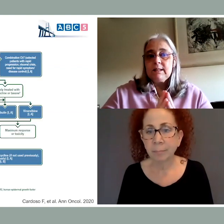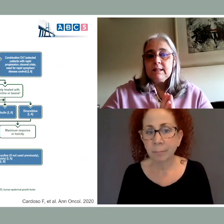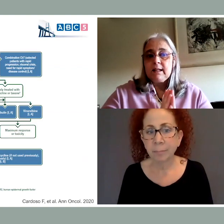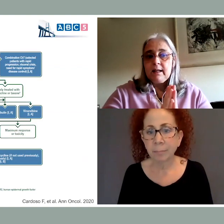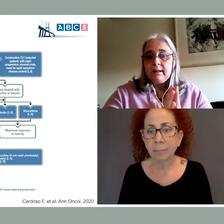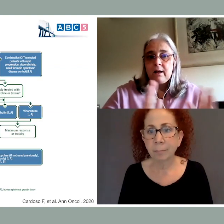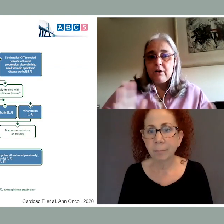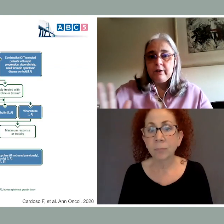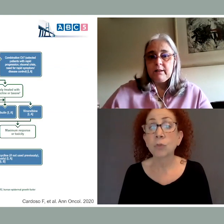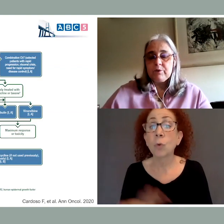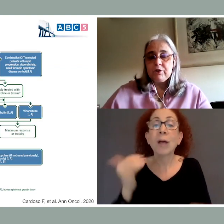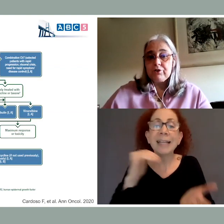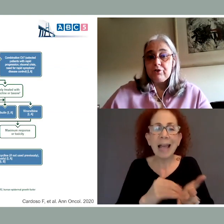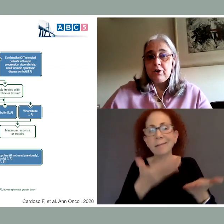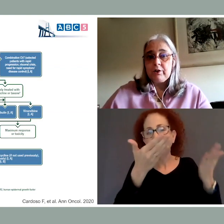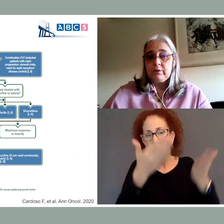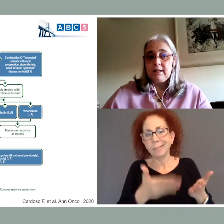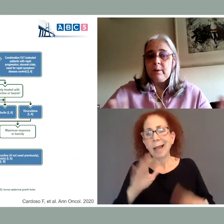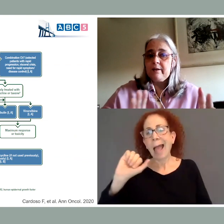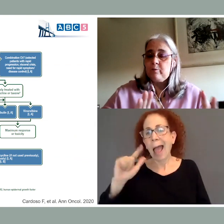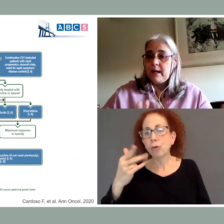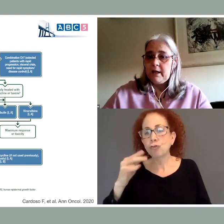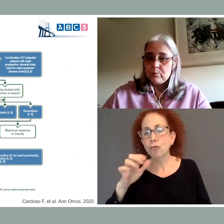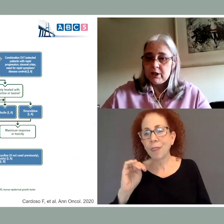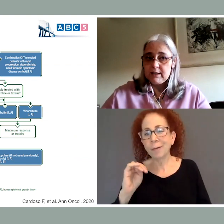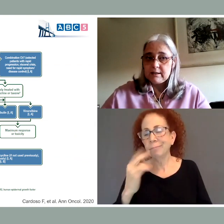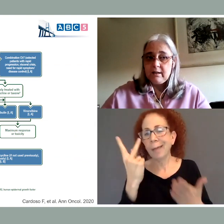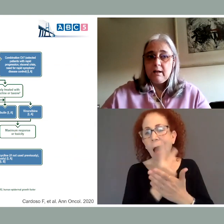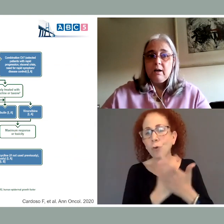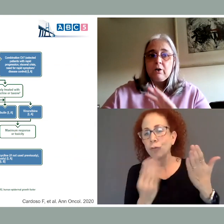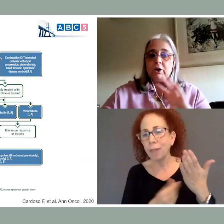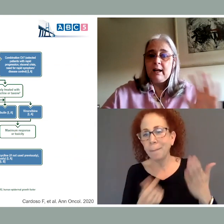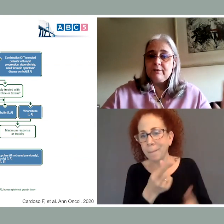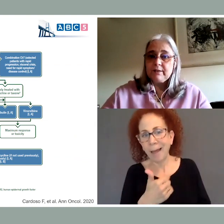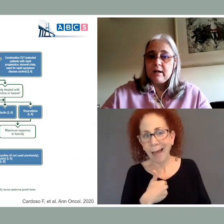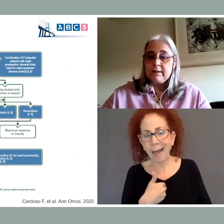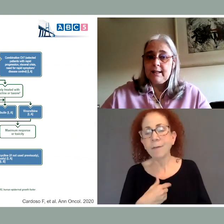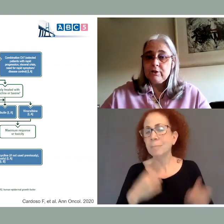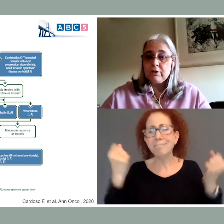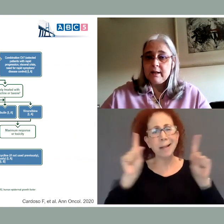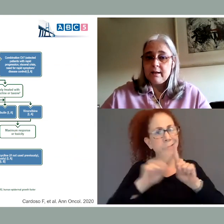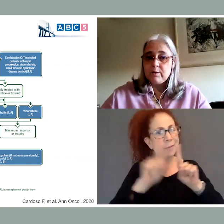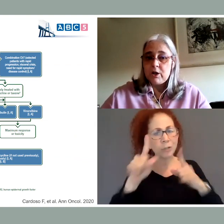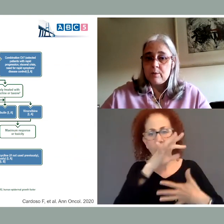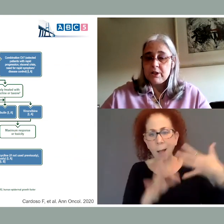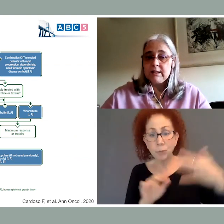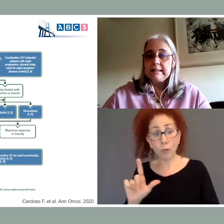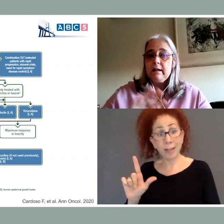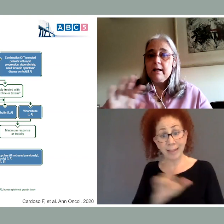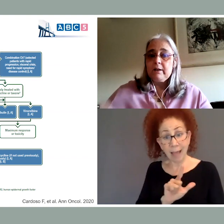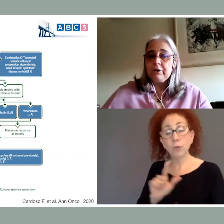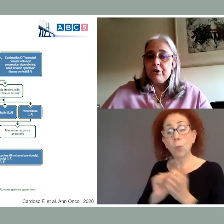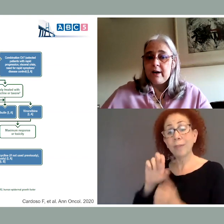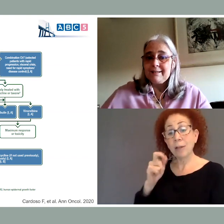So this is again an algorithm just to show you that we have many options. On your left are the endocrine therapy